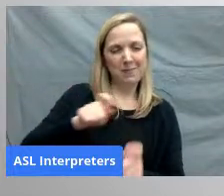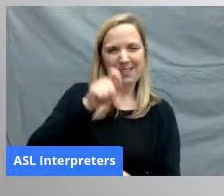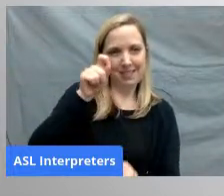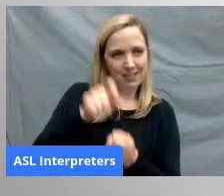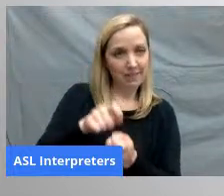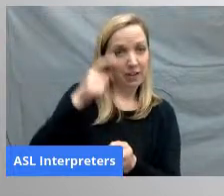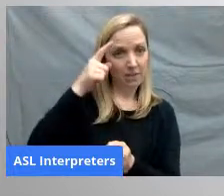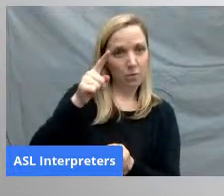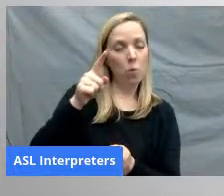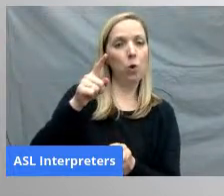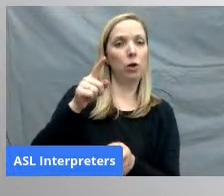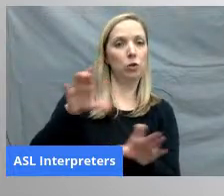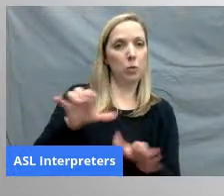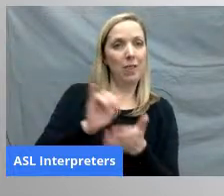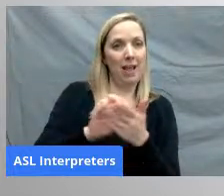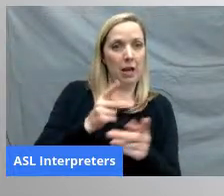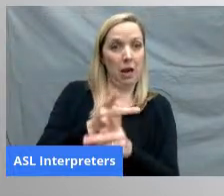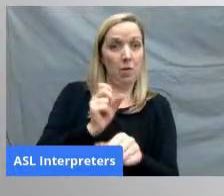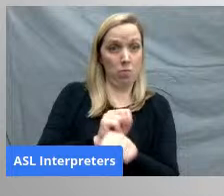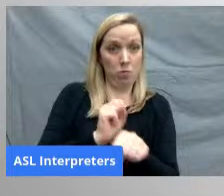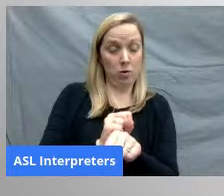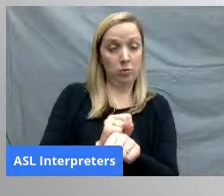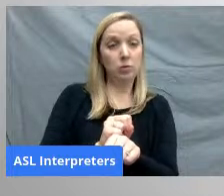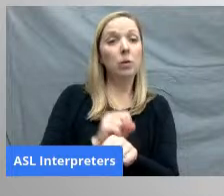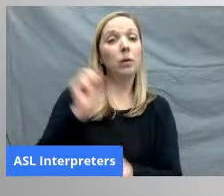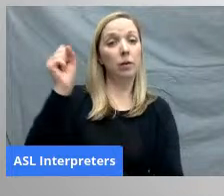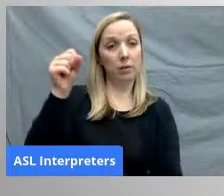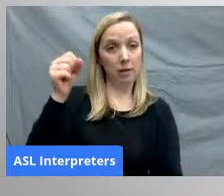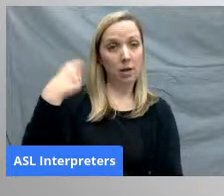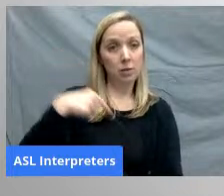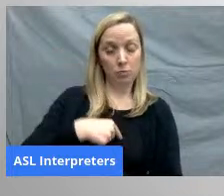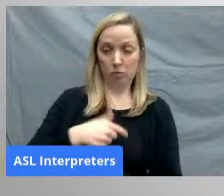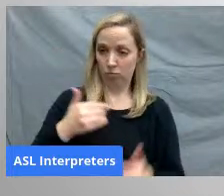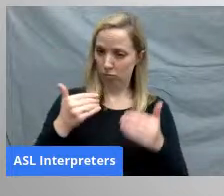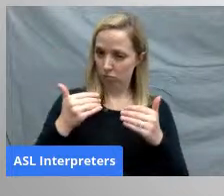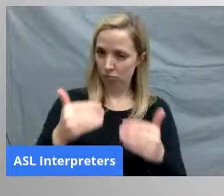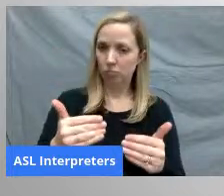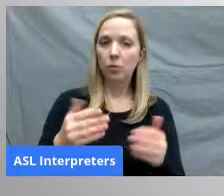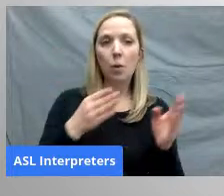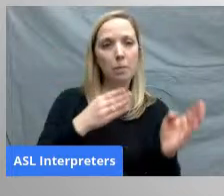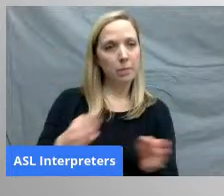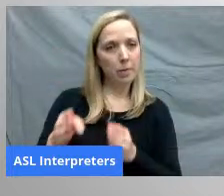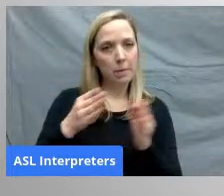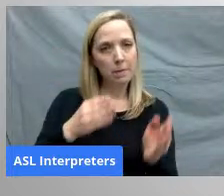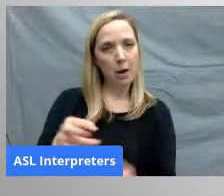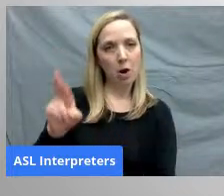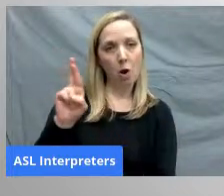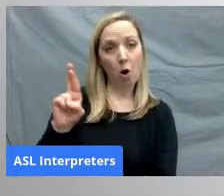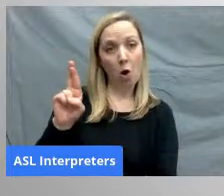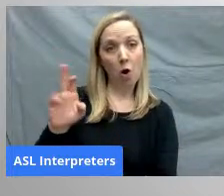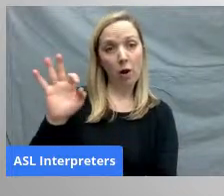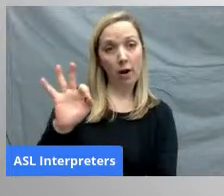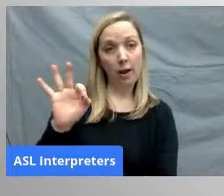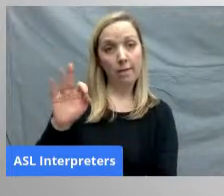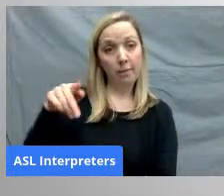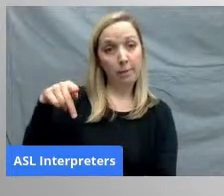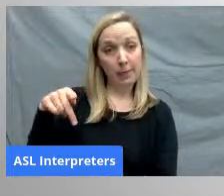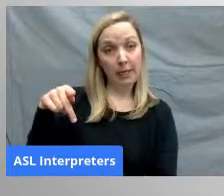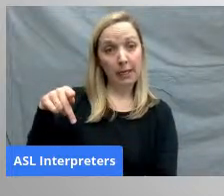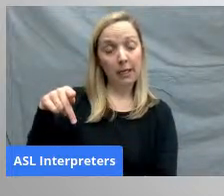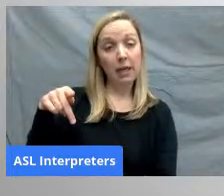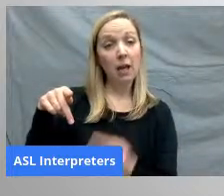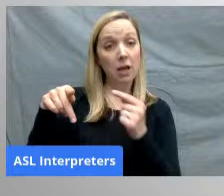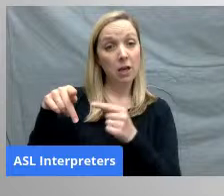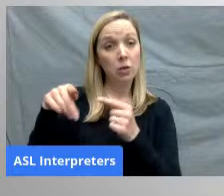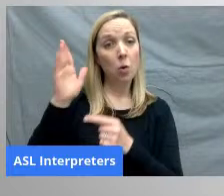Unified Government. So we are moving forward with preparing a RFP, and it will have a couple of different